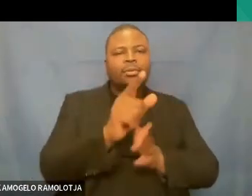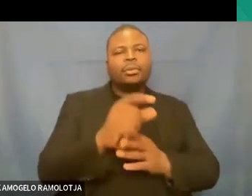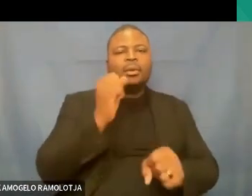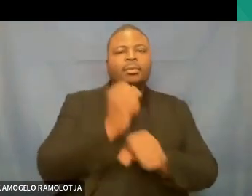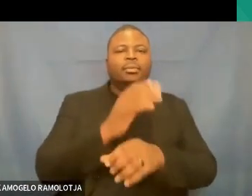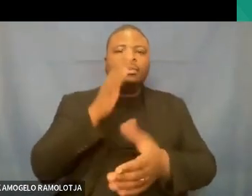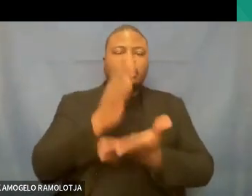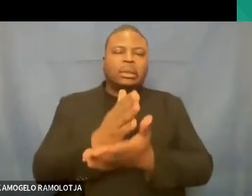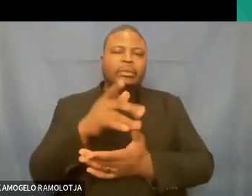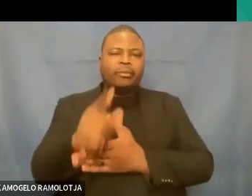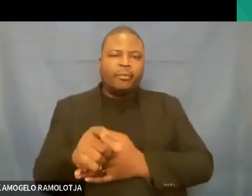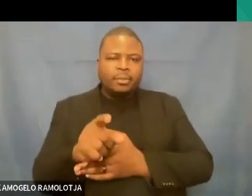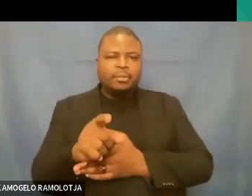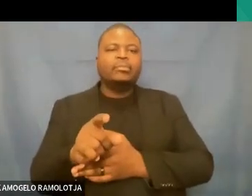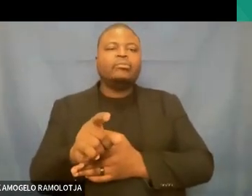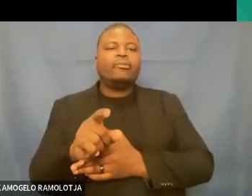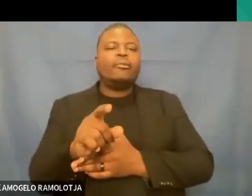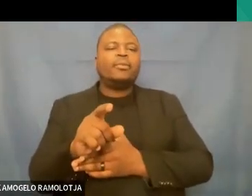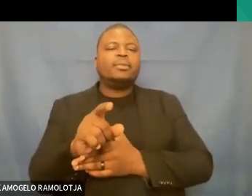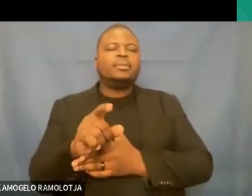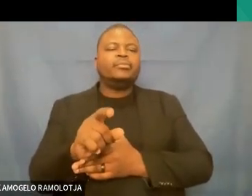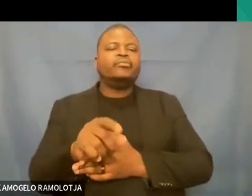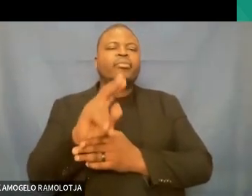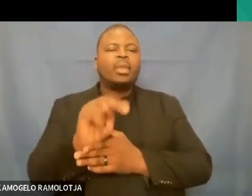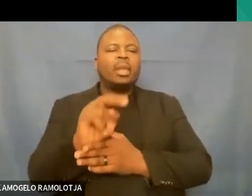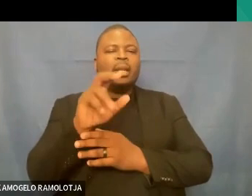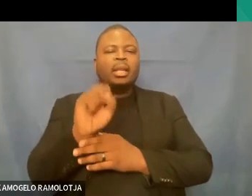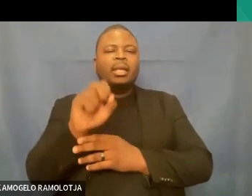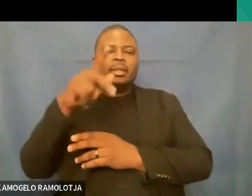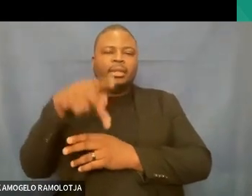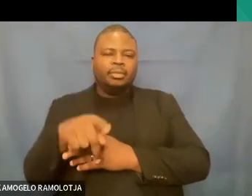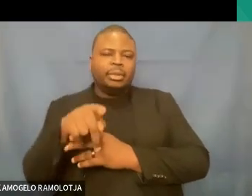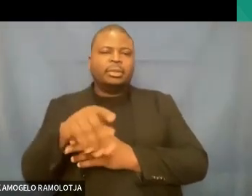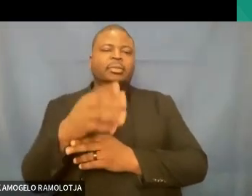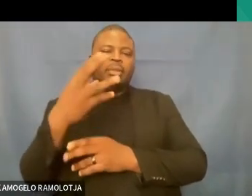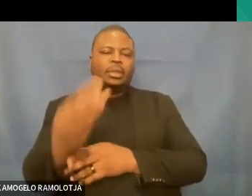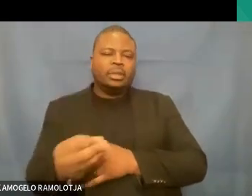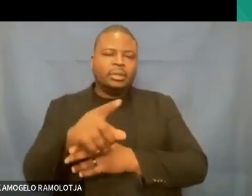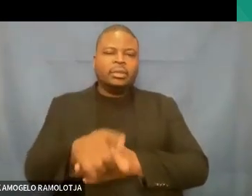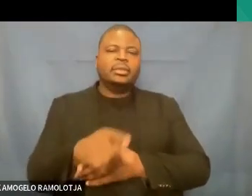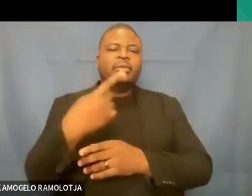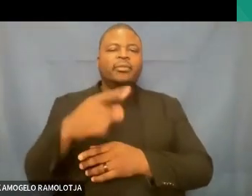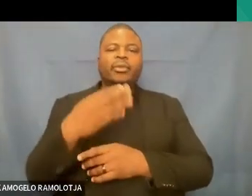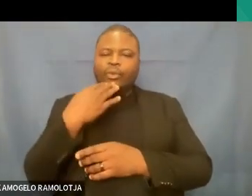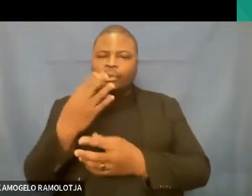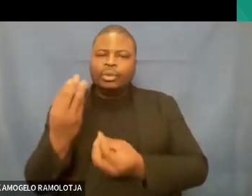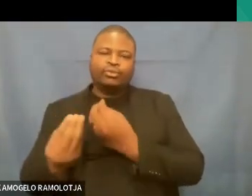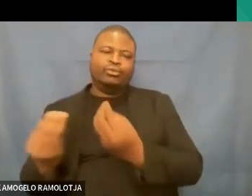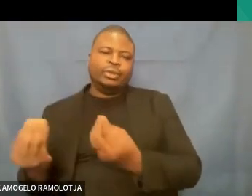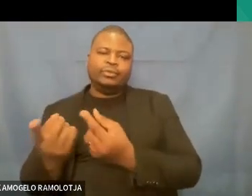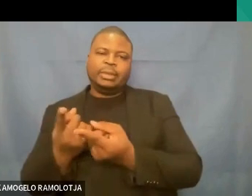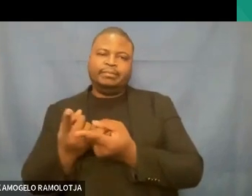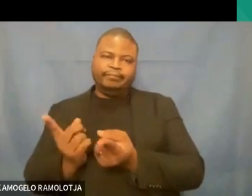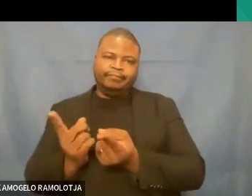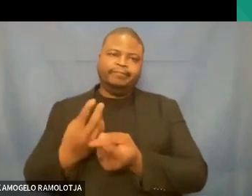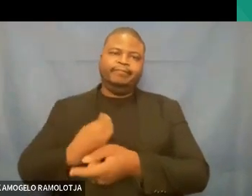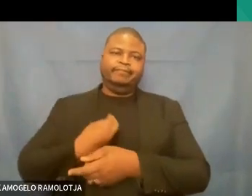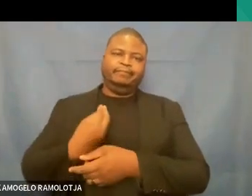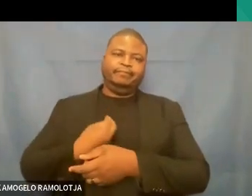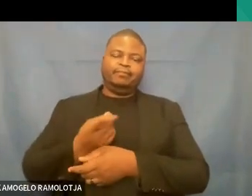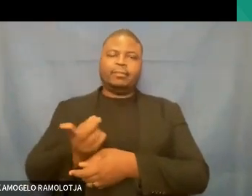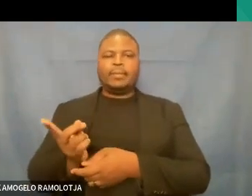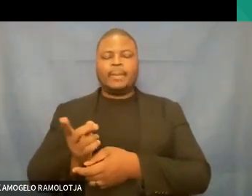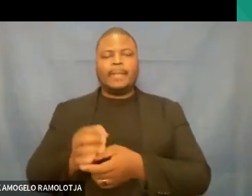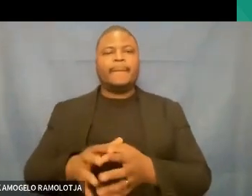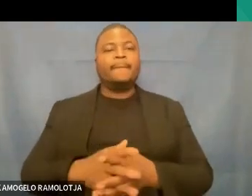provision for harm reduction or NSP services for minors. So as I mentioned,